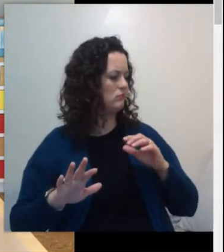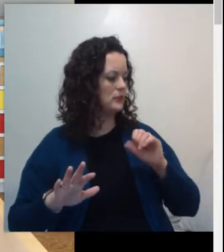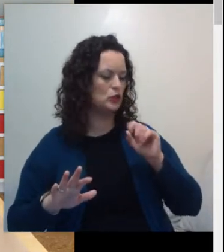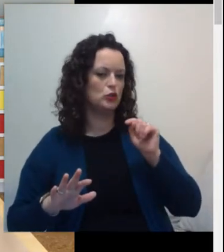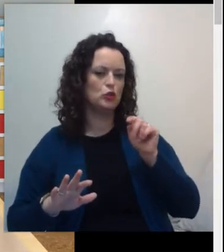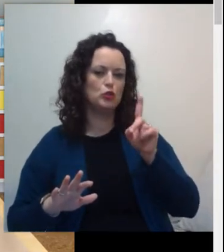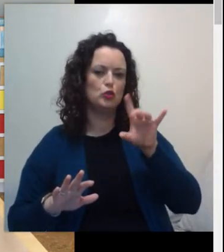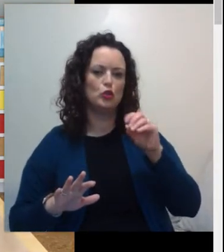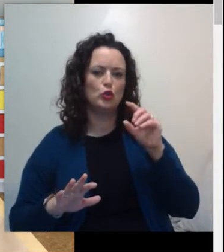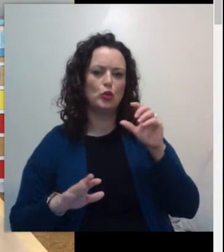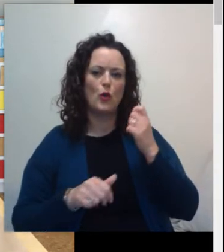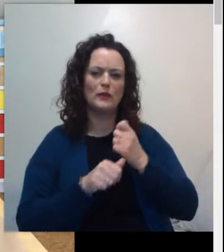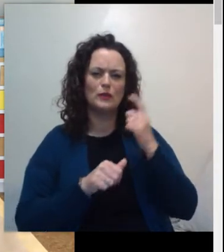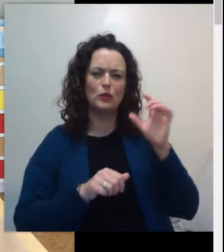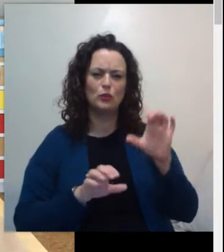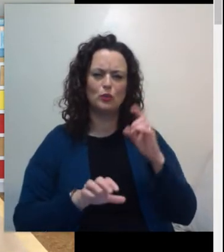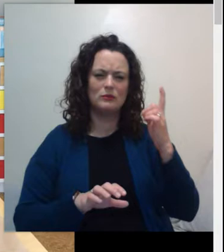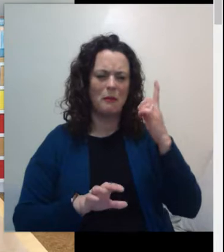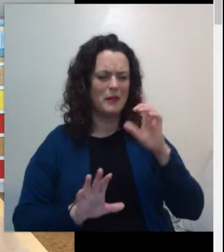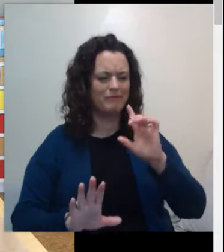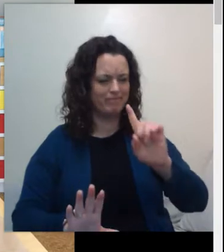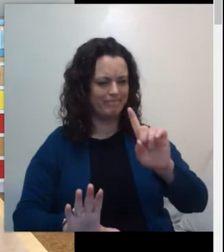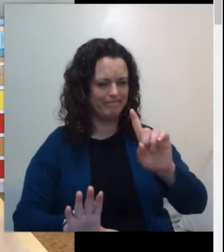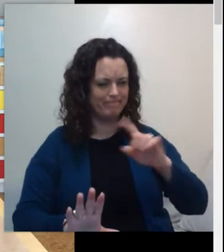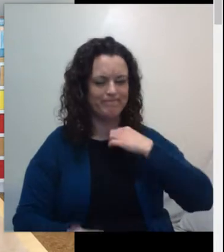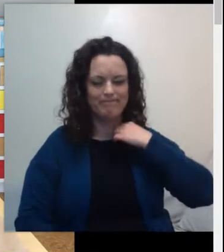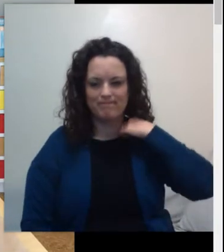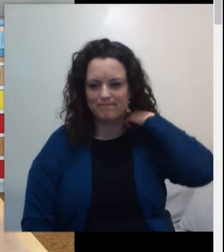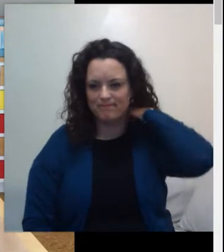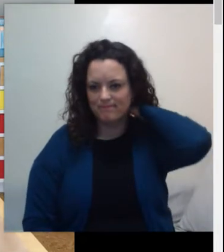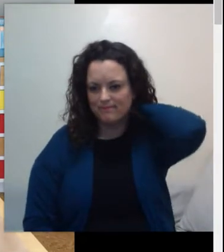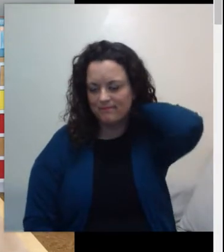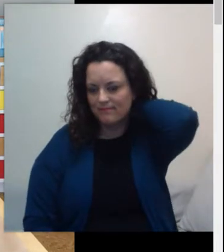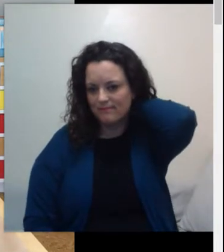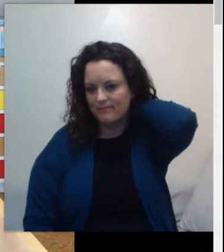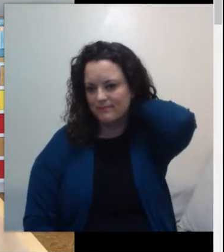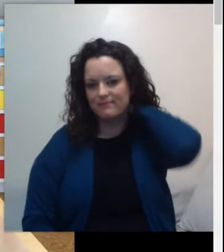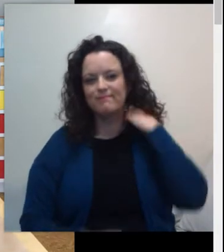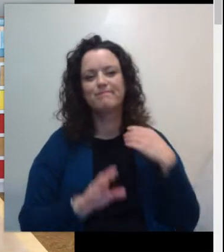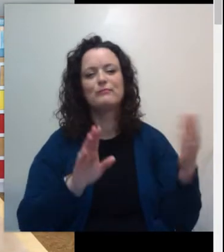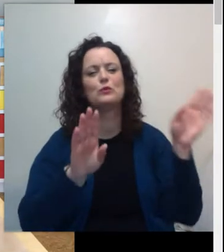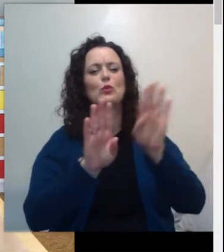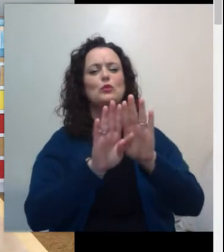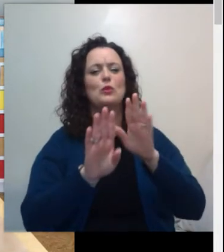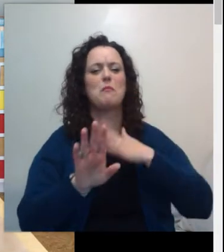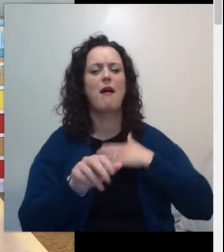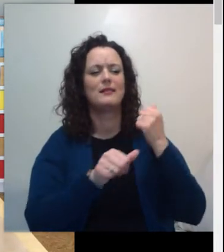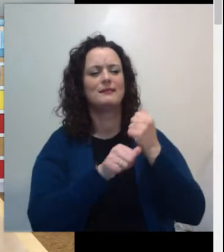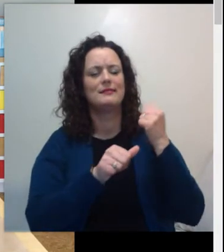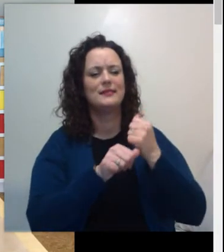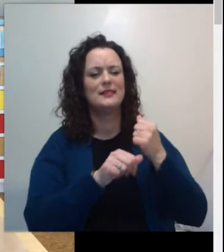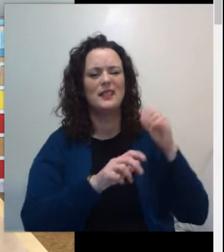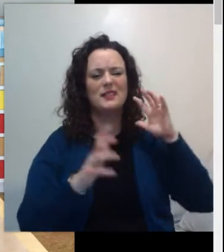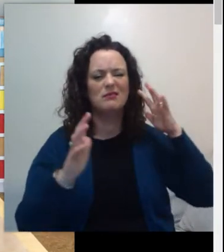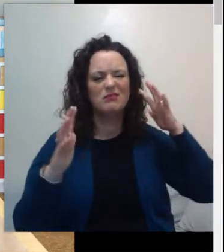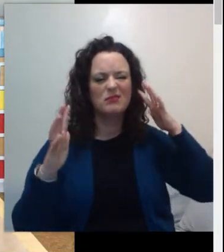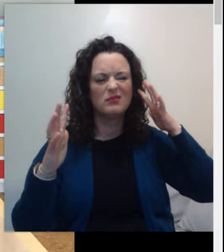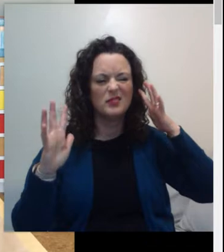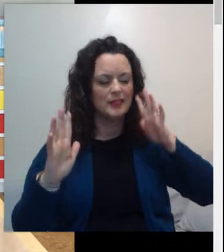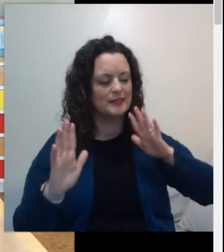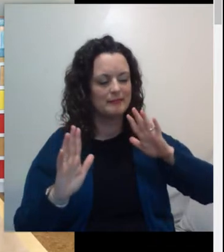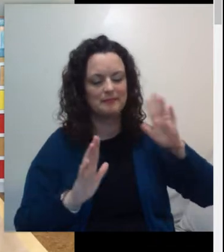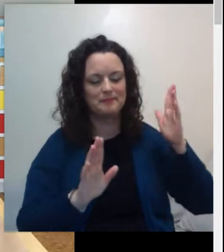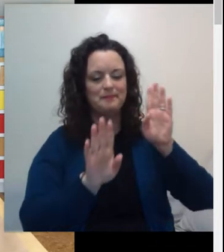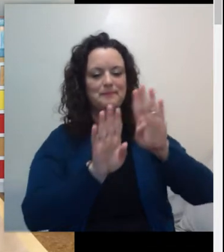one second. I'm going to close the door because my studio assistant is just making a lot of noise. It's